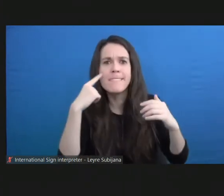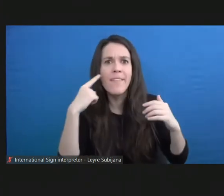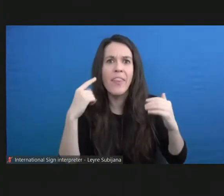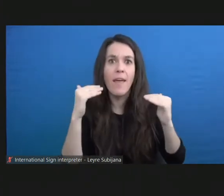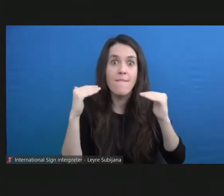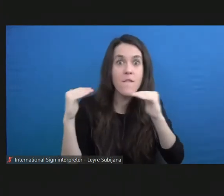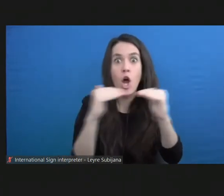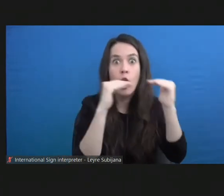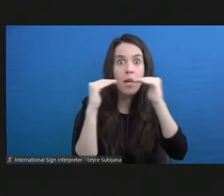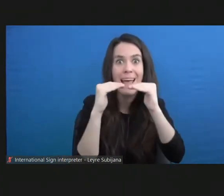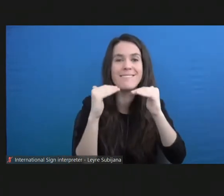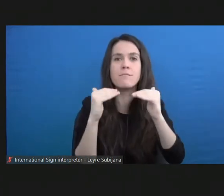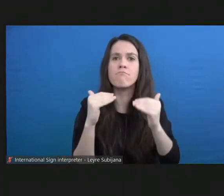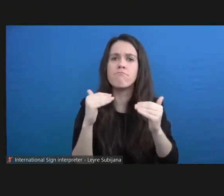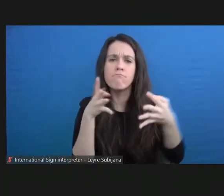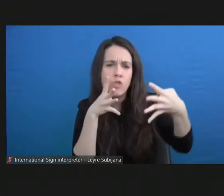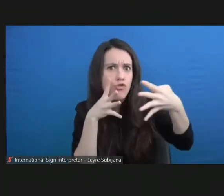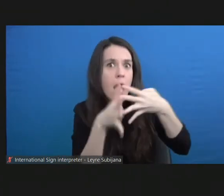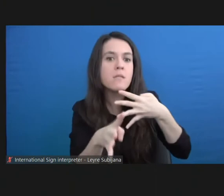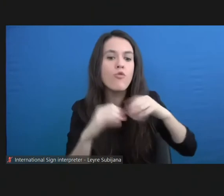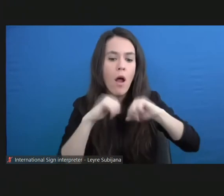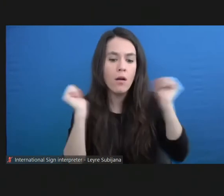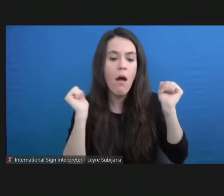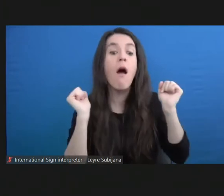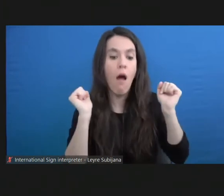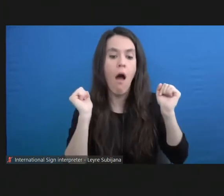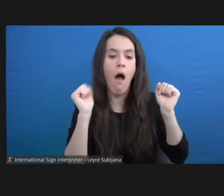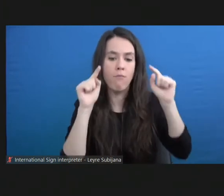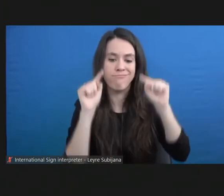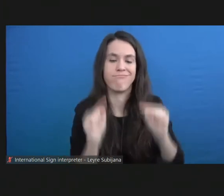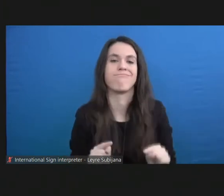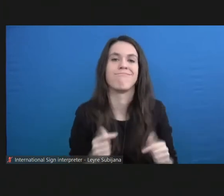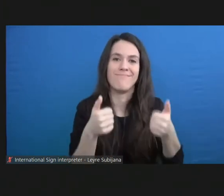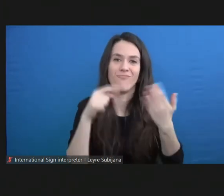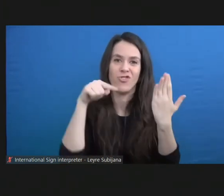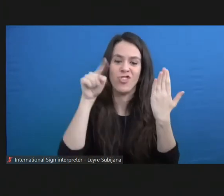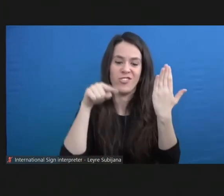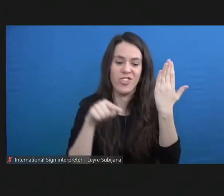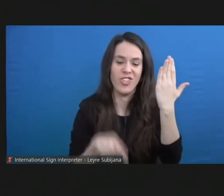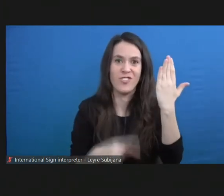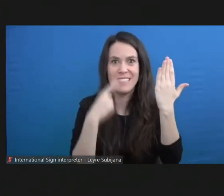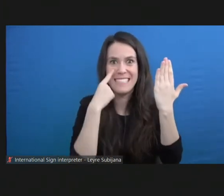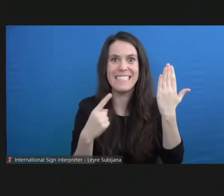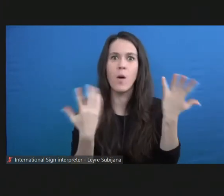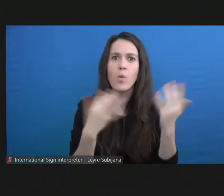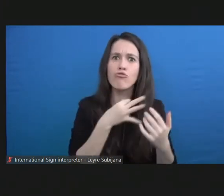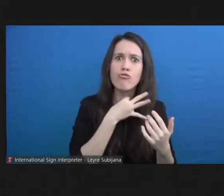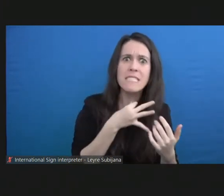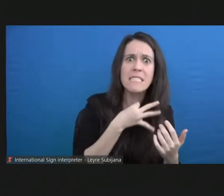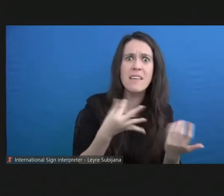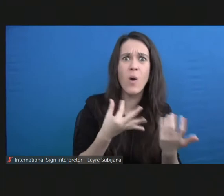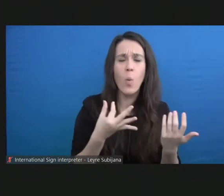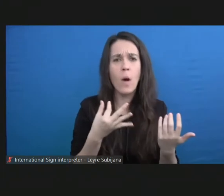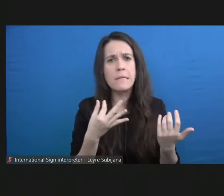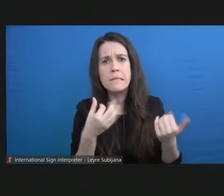and transparency according to the role of the organization and the risk associated with